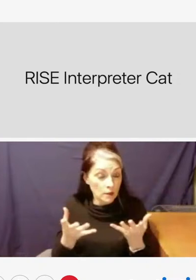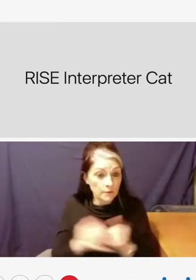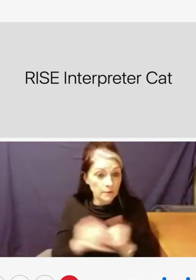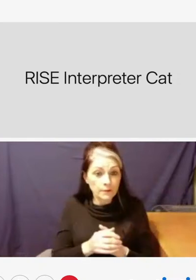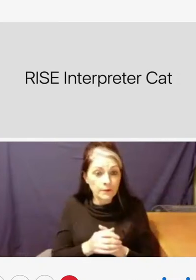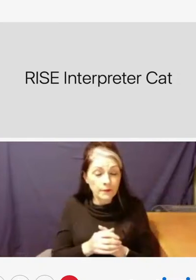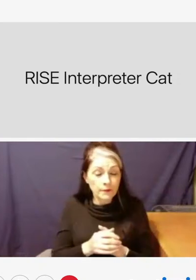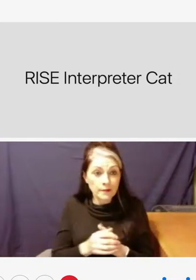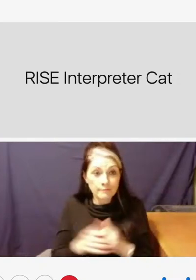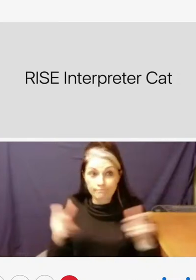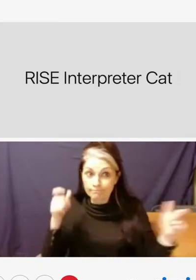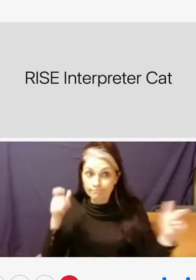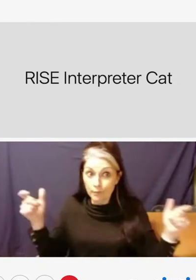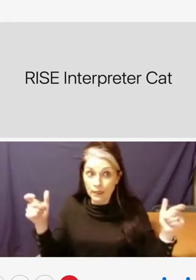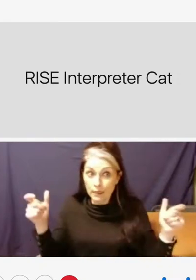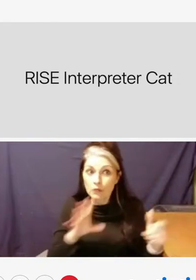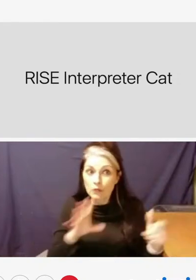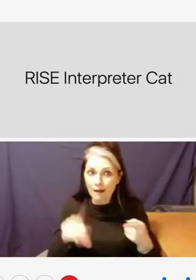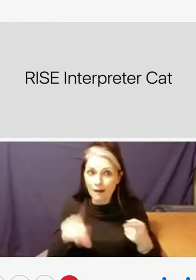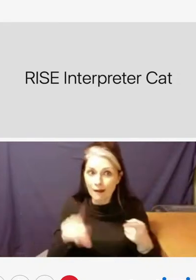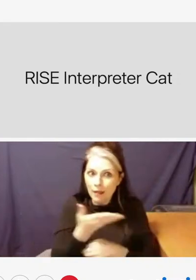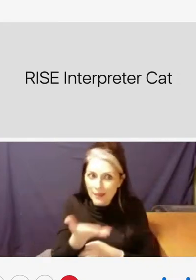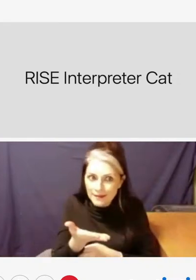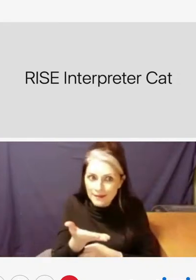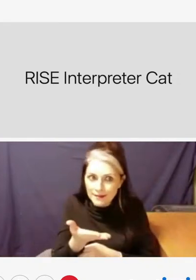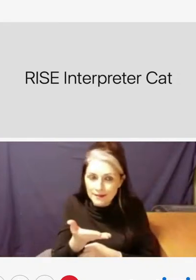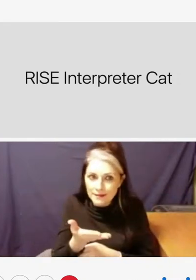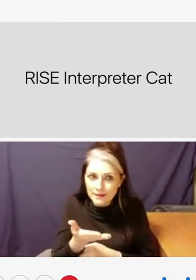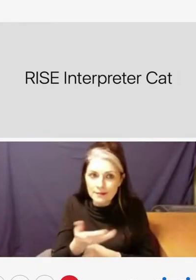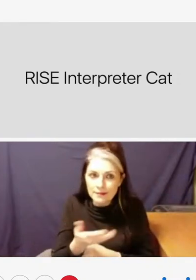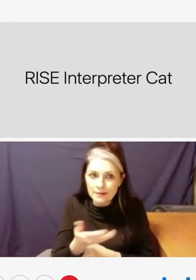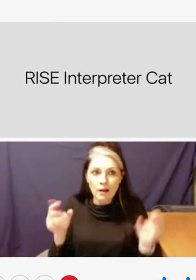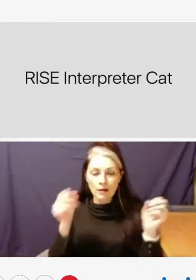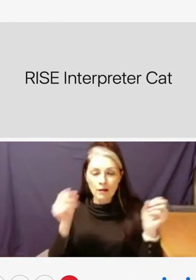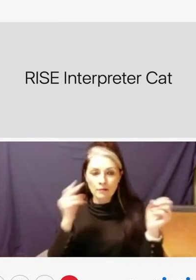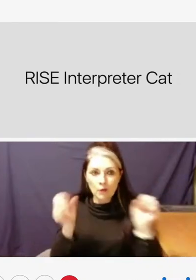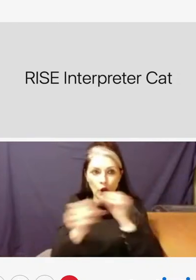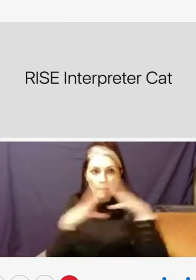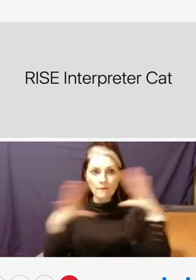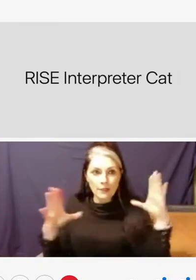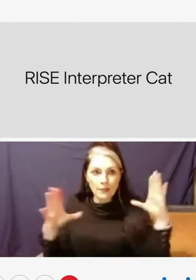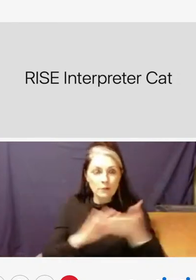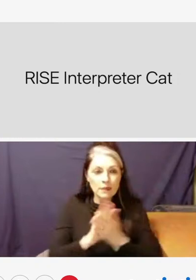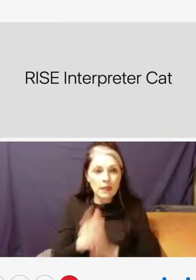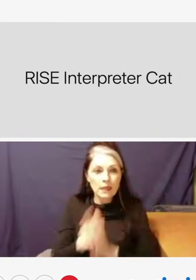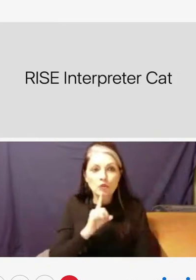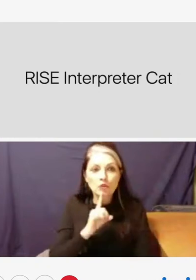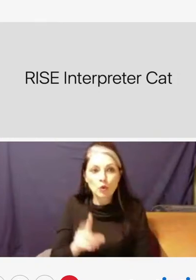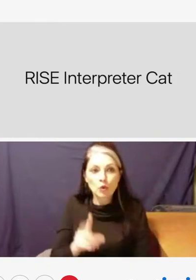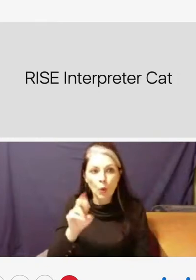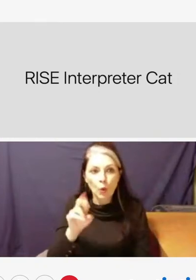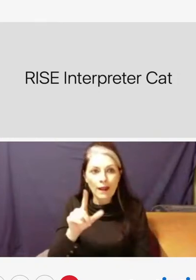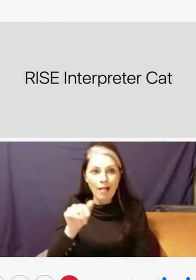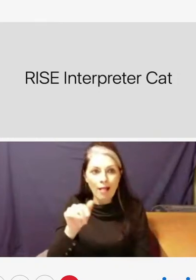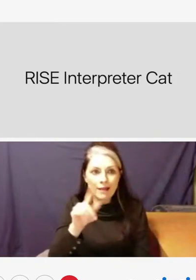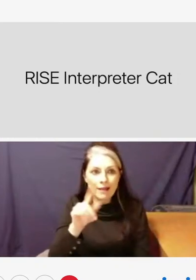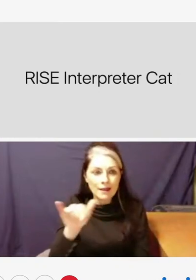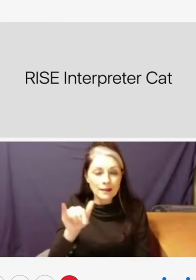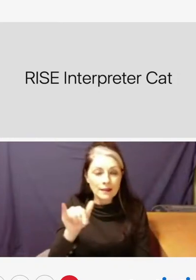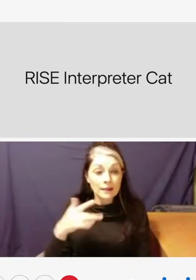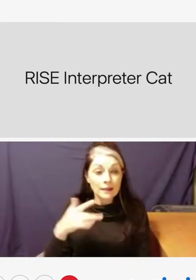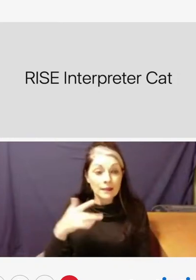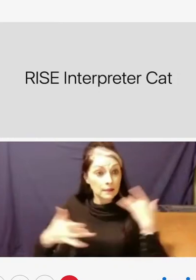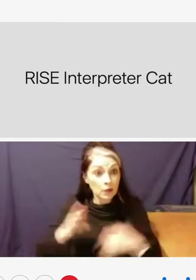so this is making our vision a reality which is extremely exciting and I know our board members a lot of our board members here this is